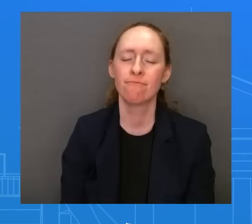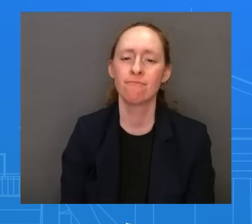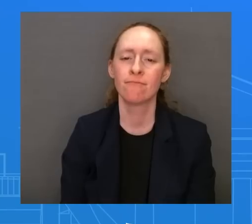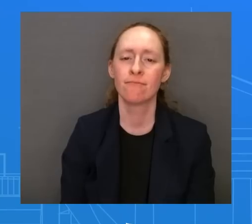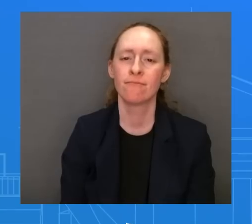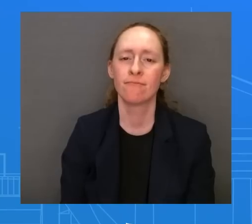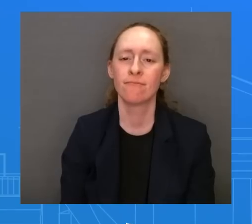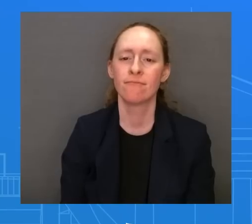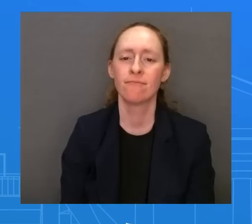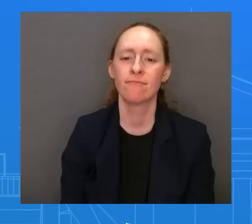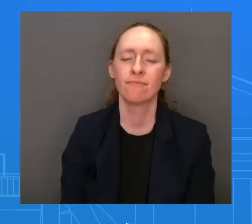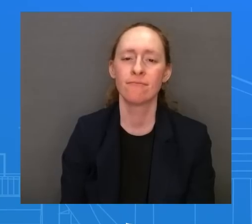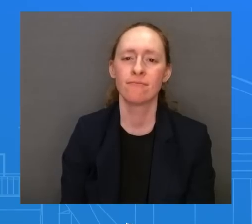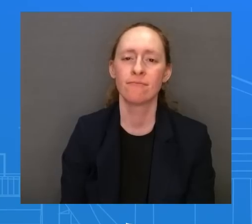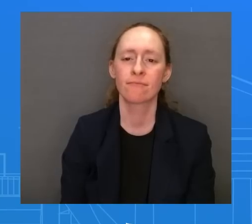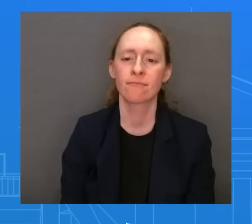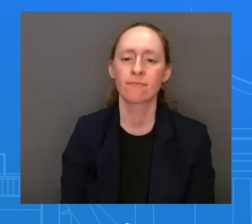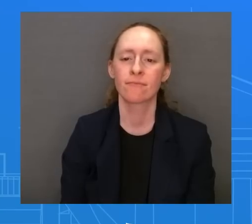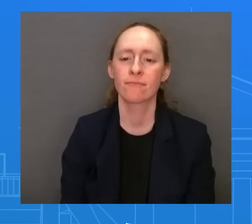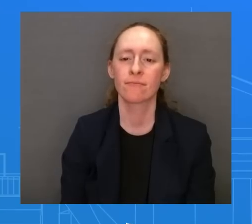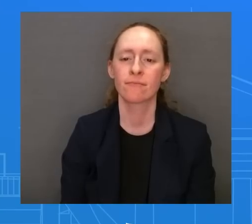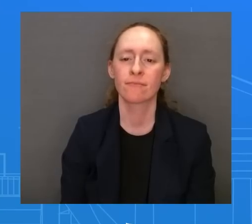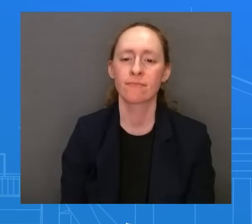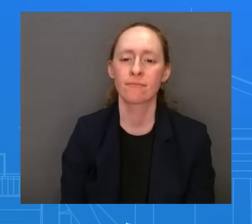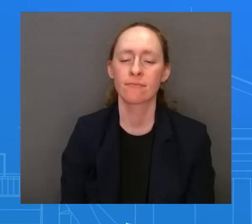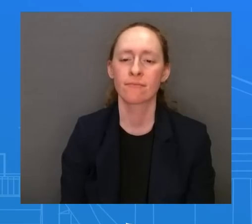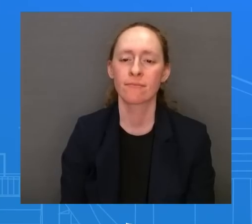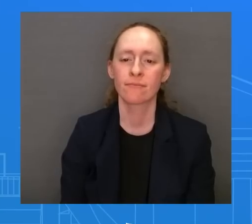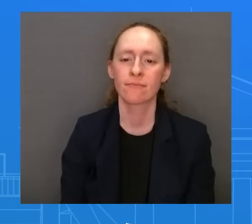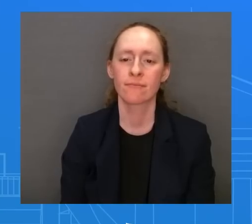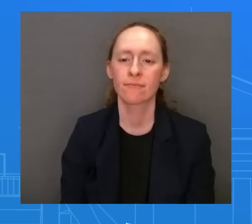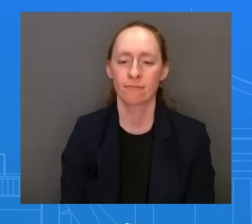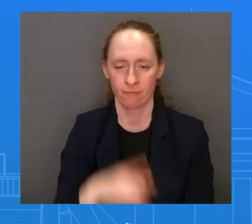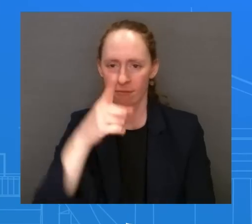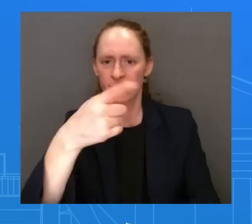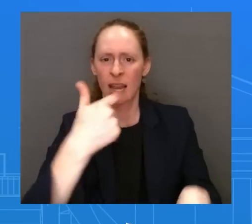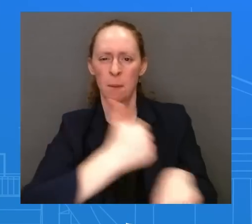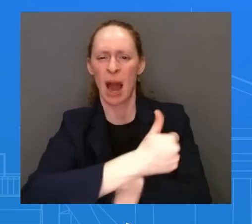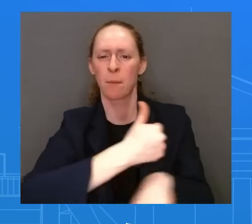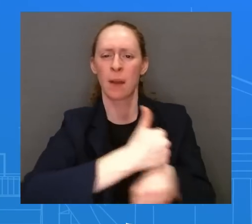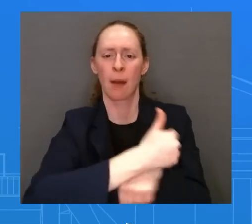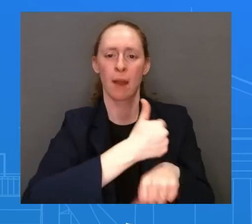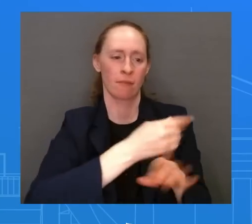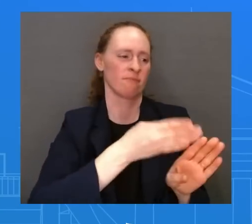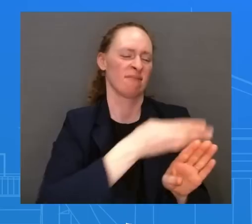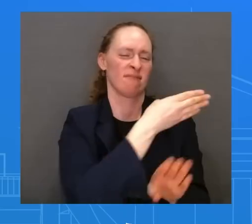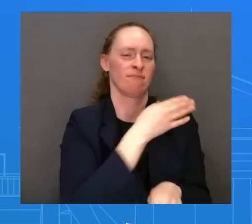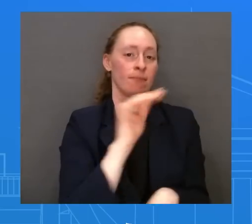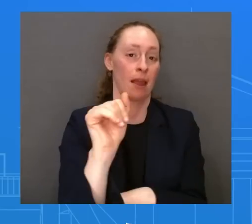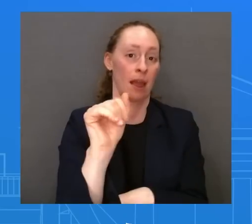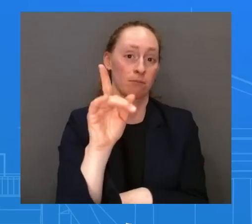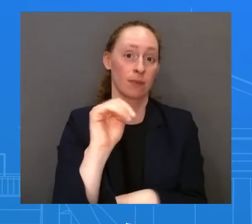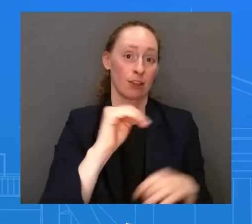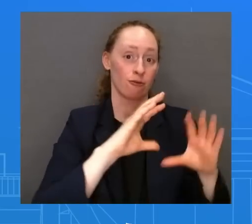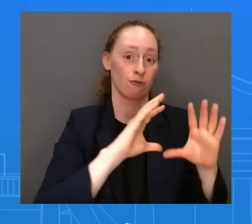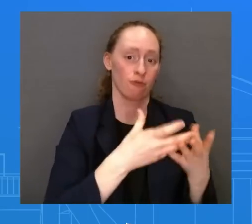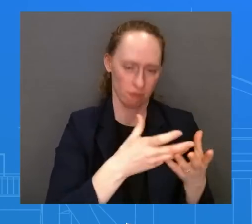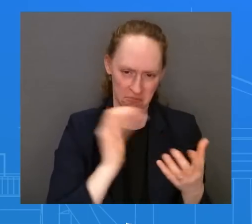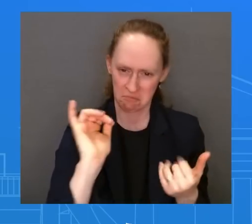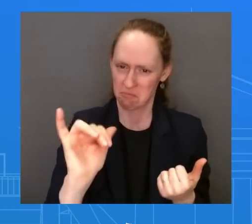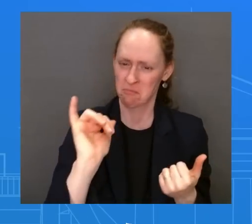assigned to the previous administration specifically how does the how is the Trump Administration responsible for